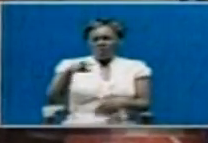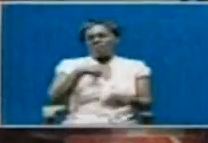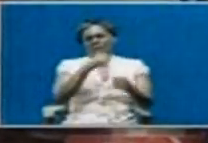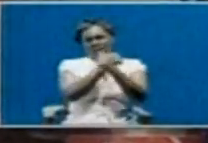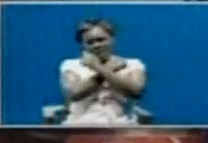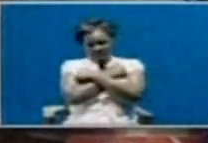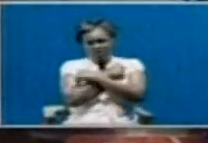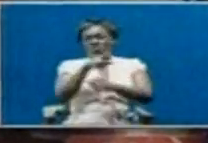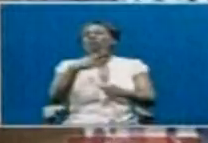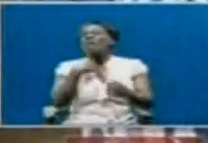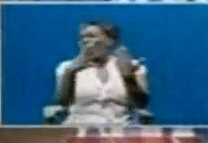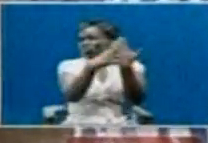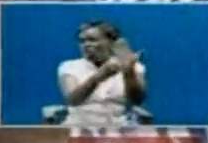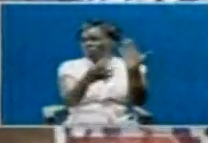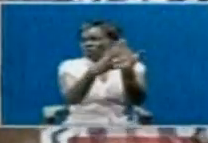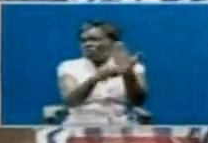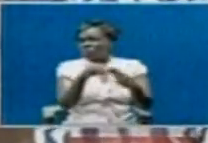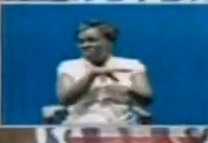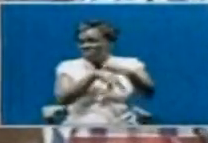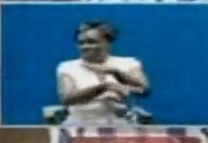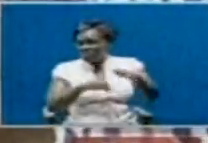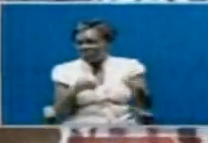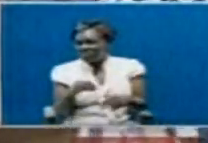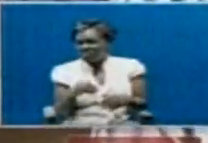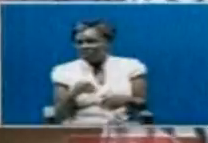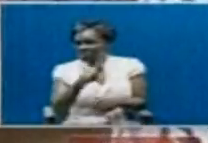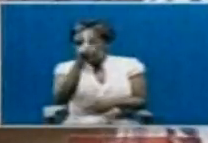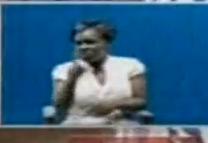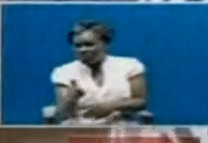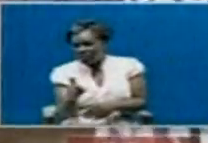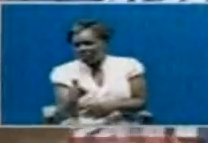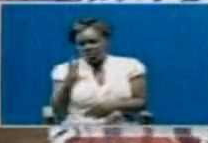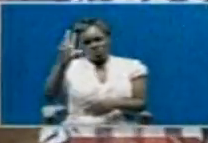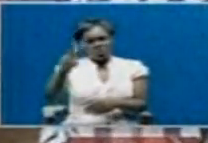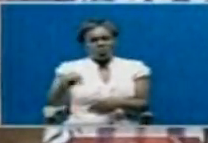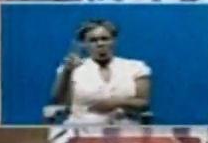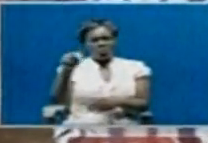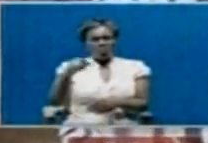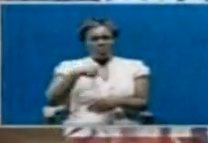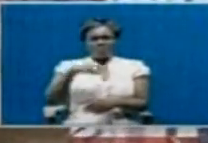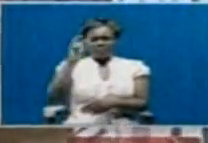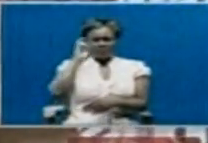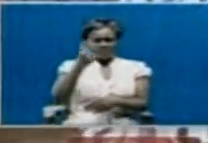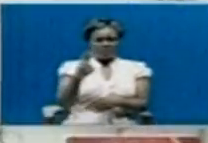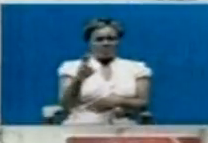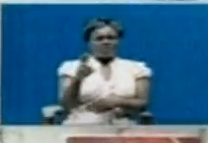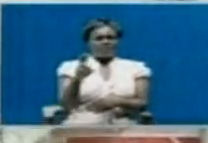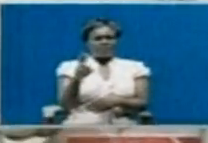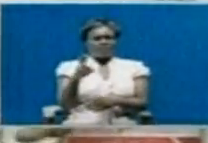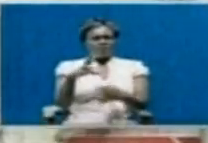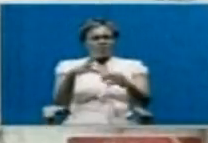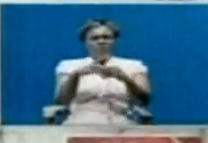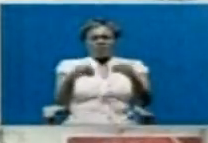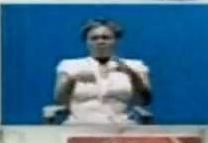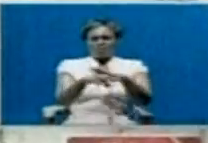We won't be plagiarism. No, no. Uh-uh. I'm just saying, hey, talk to my guy. Yes. But you know, you catch, I mean, look at the cufflinks, look at